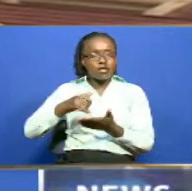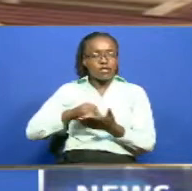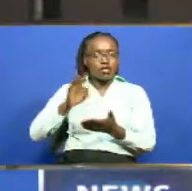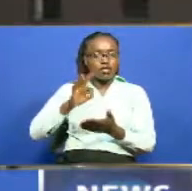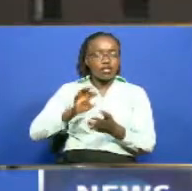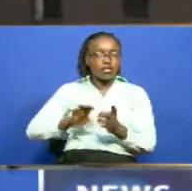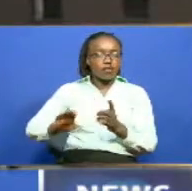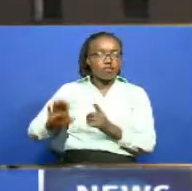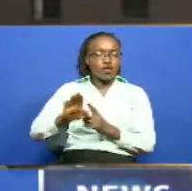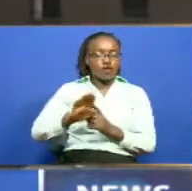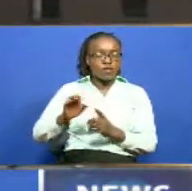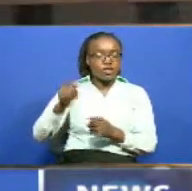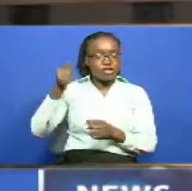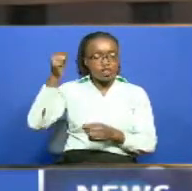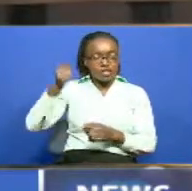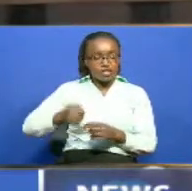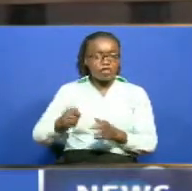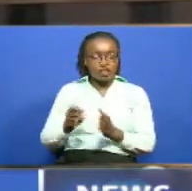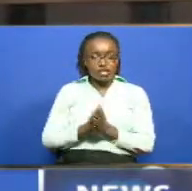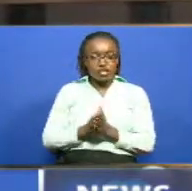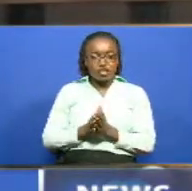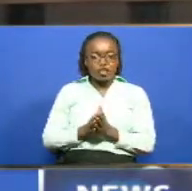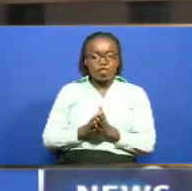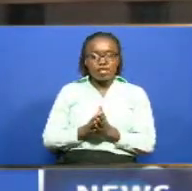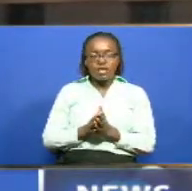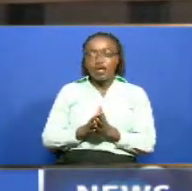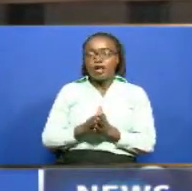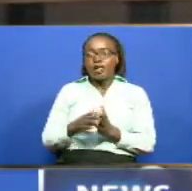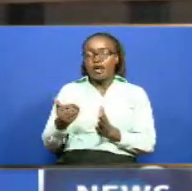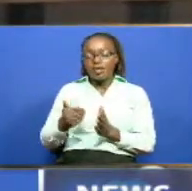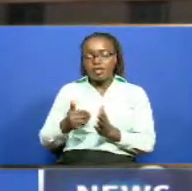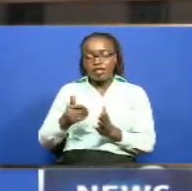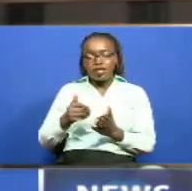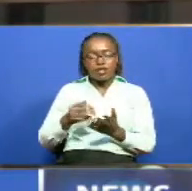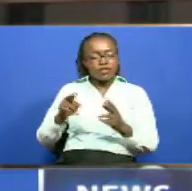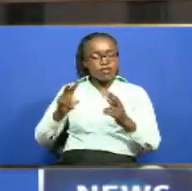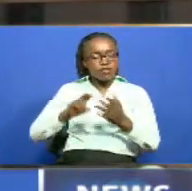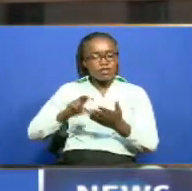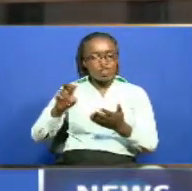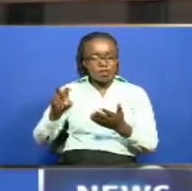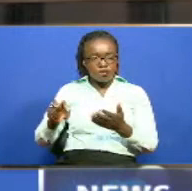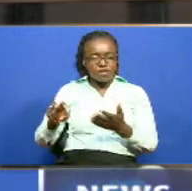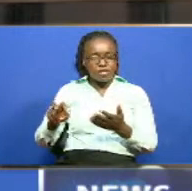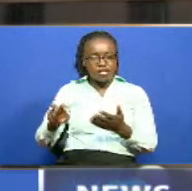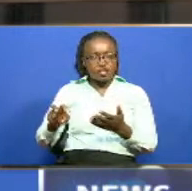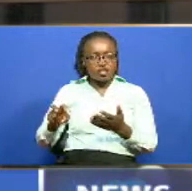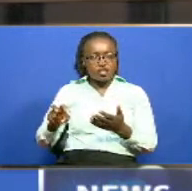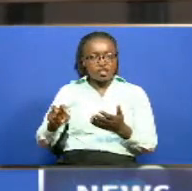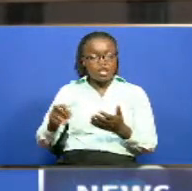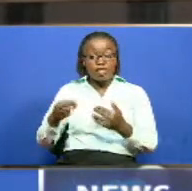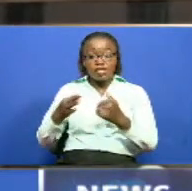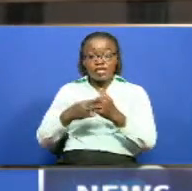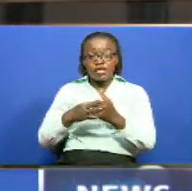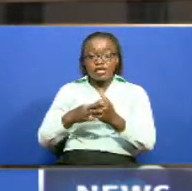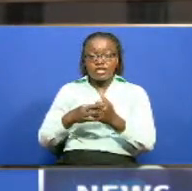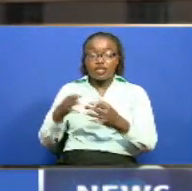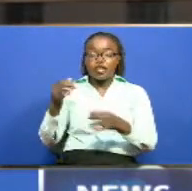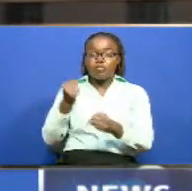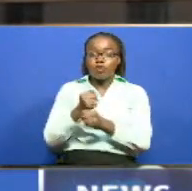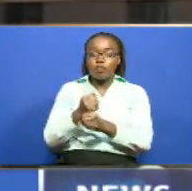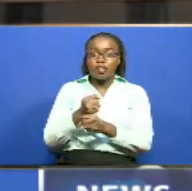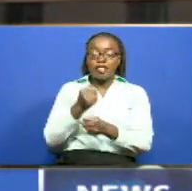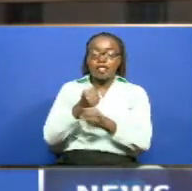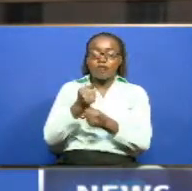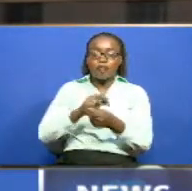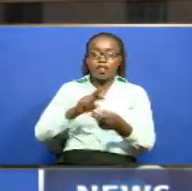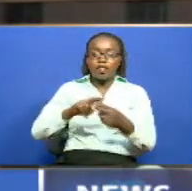environment judges. 21 other judge transfers take effect immediately. 8 judges in the Employment and Labor Relations